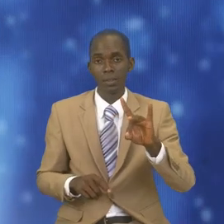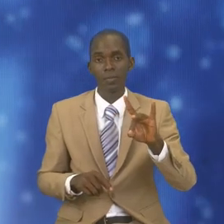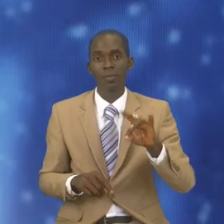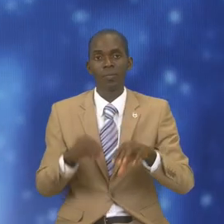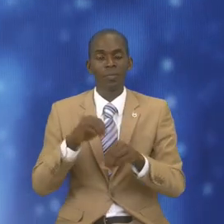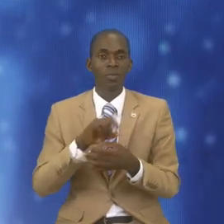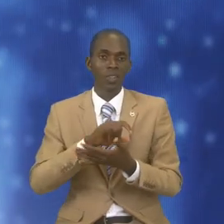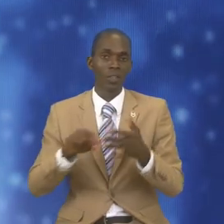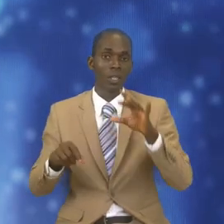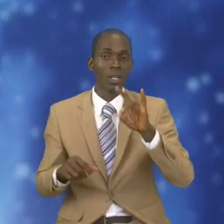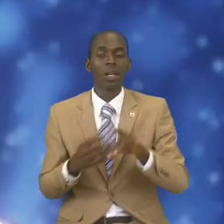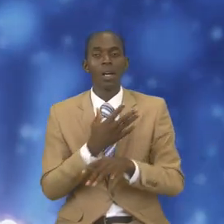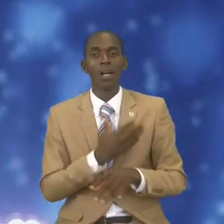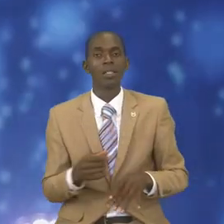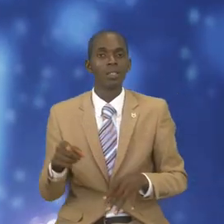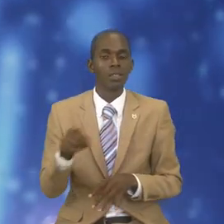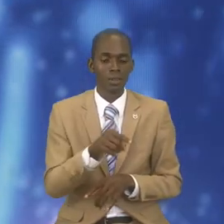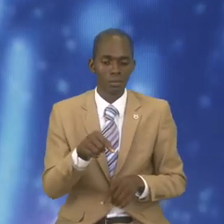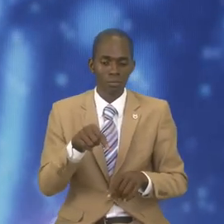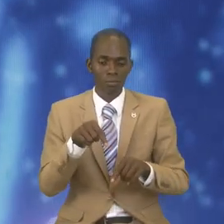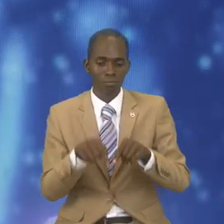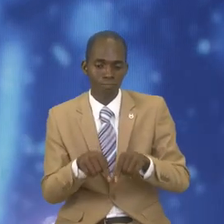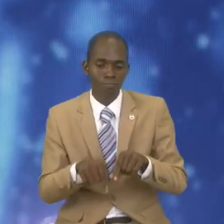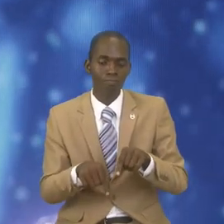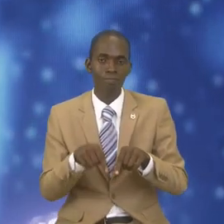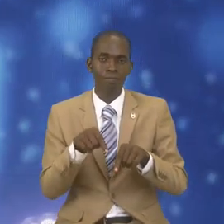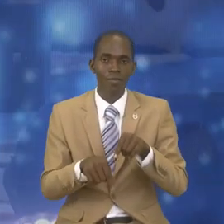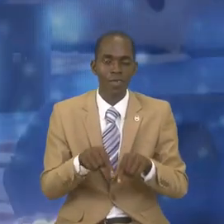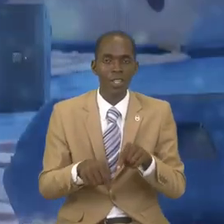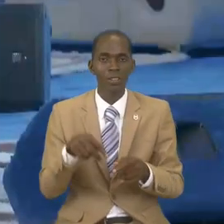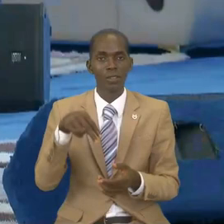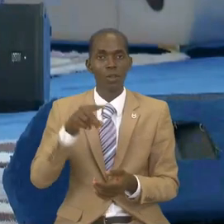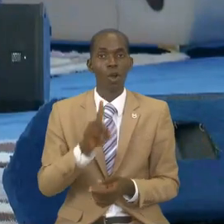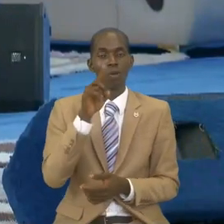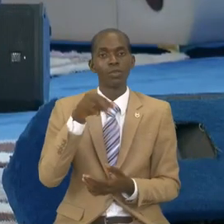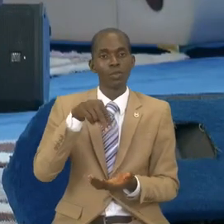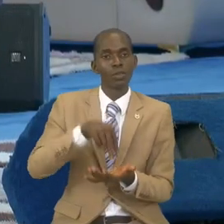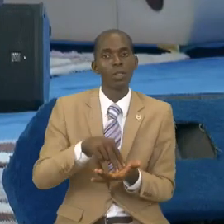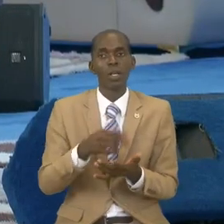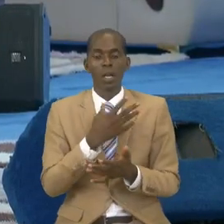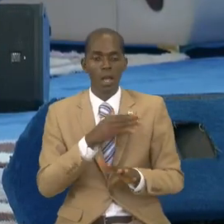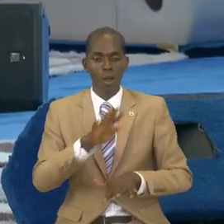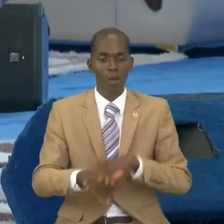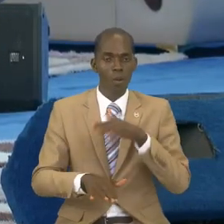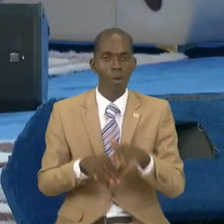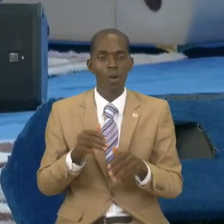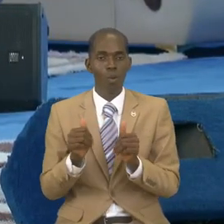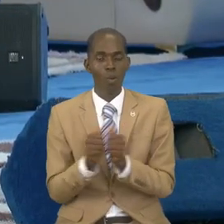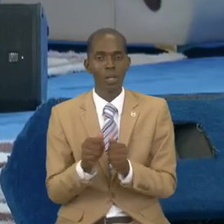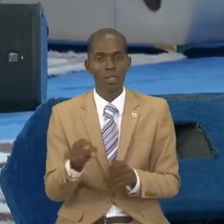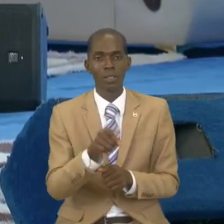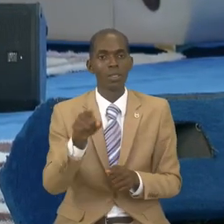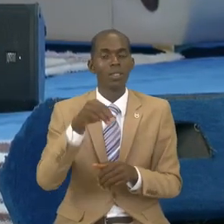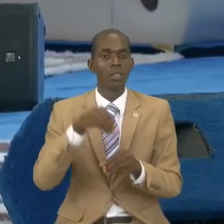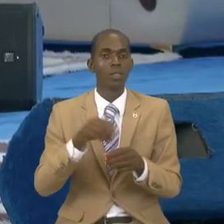verse 8, and he leaping up stood and walked and entered with them